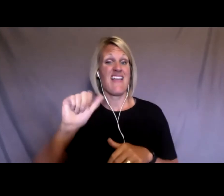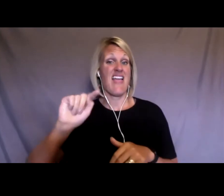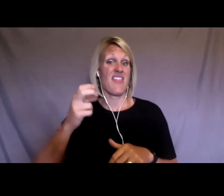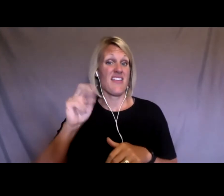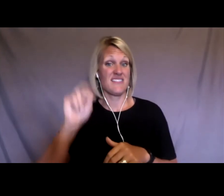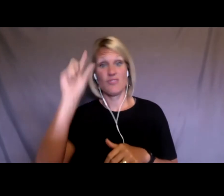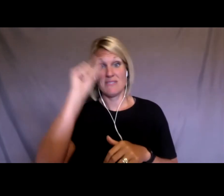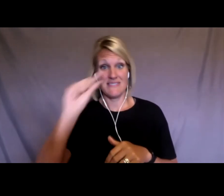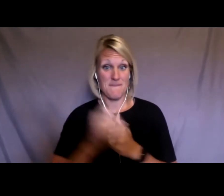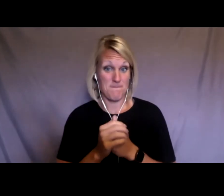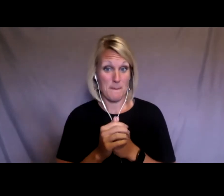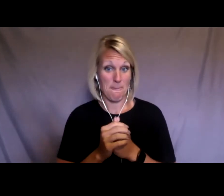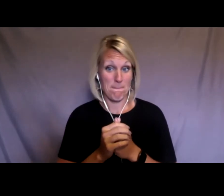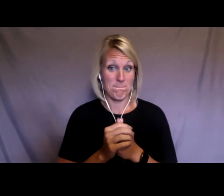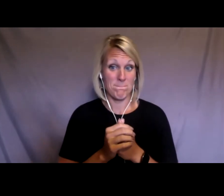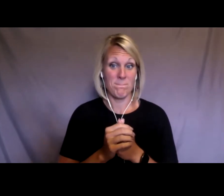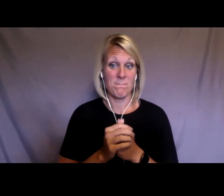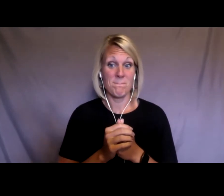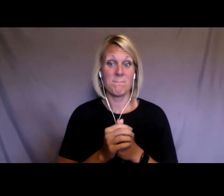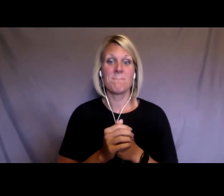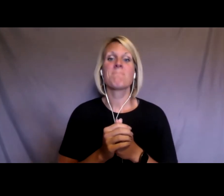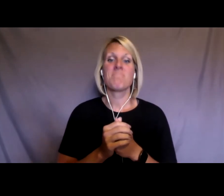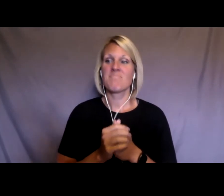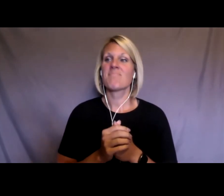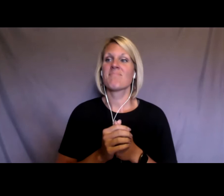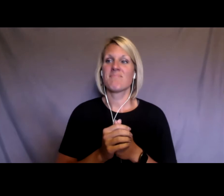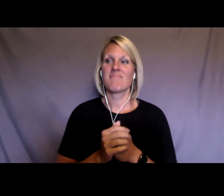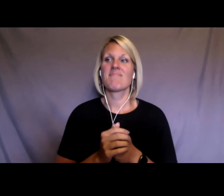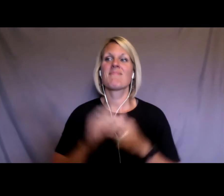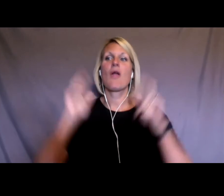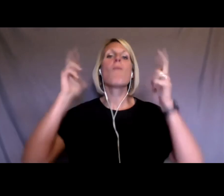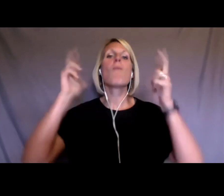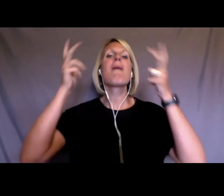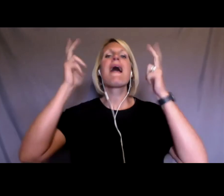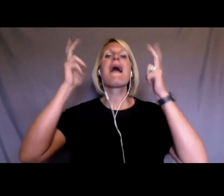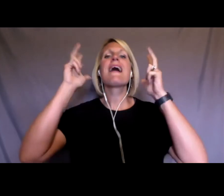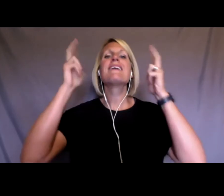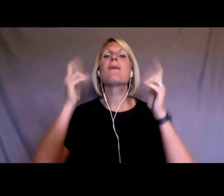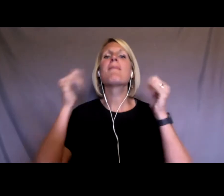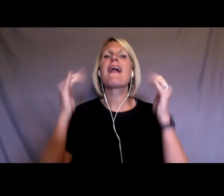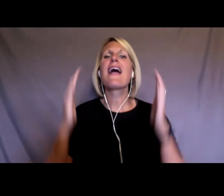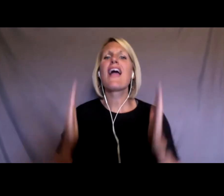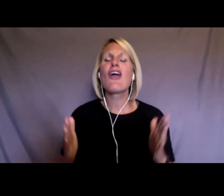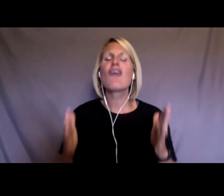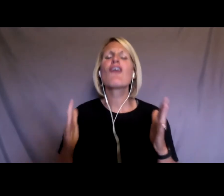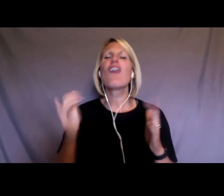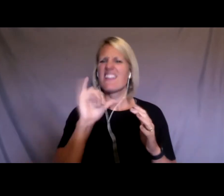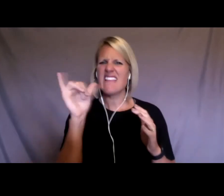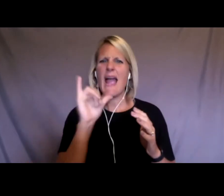Giannis Antetokounmpo. I actually very much, I'm rooting for the Bucks now that the Lakers are out of the